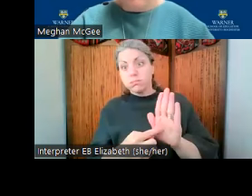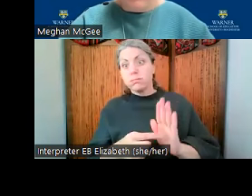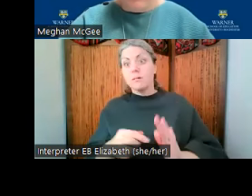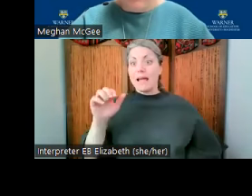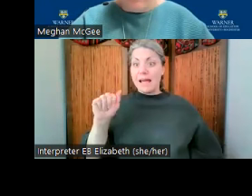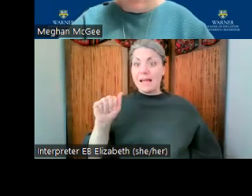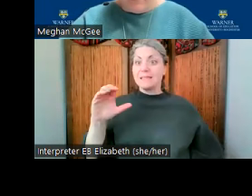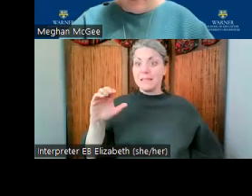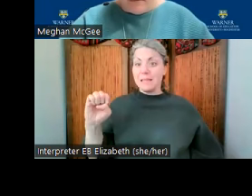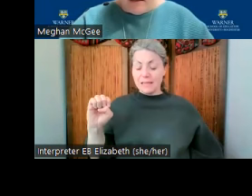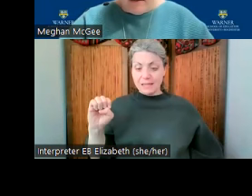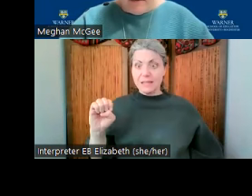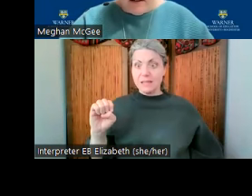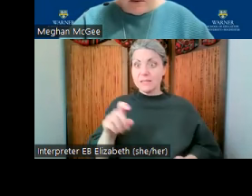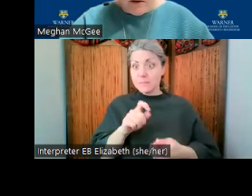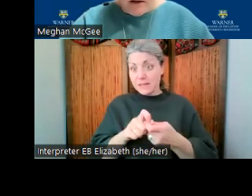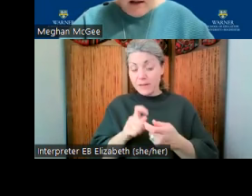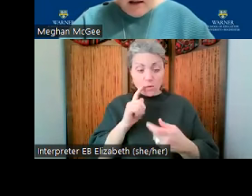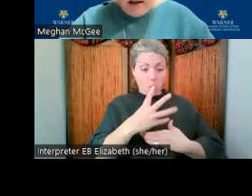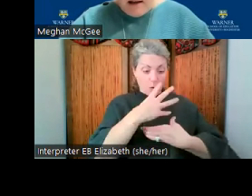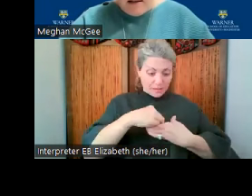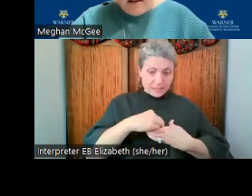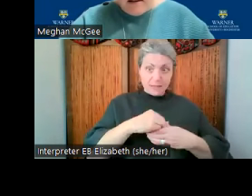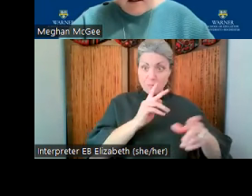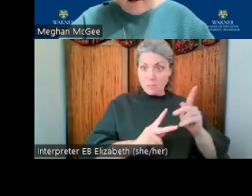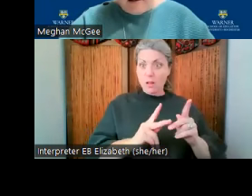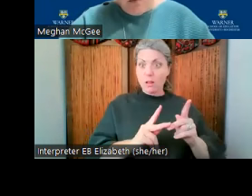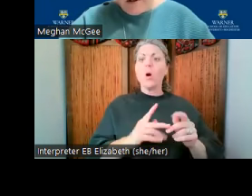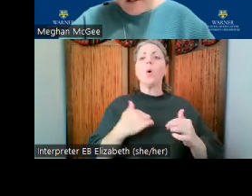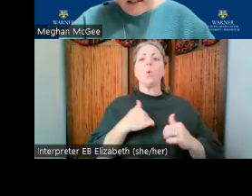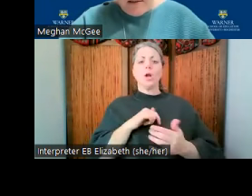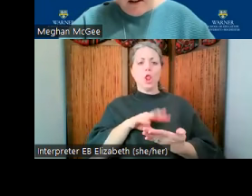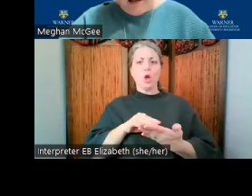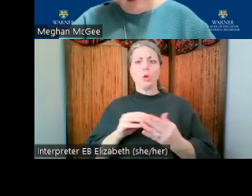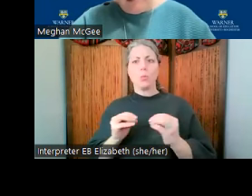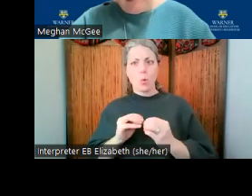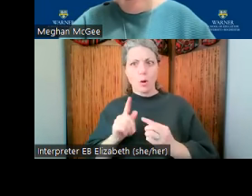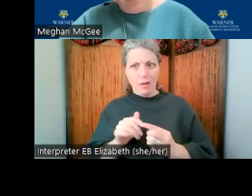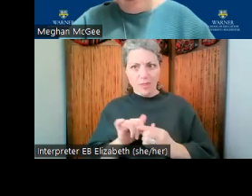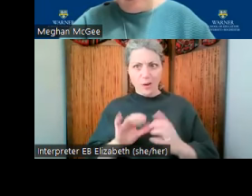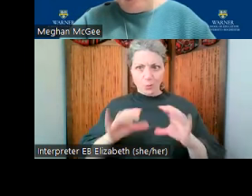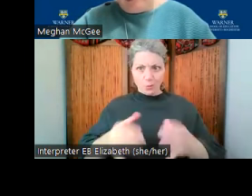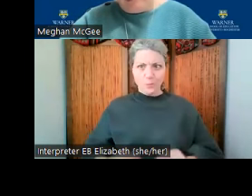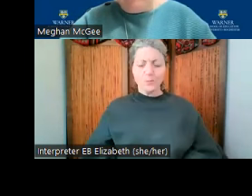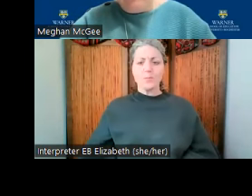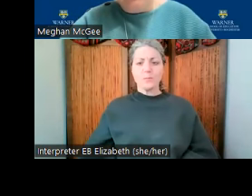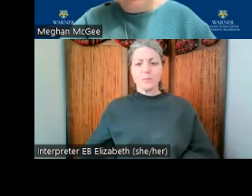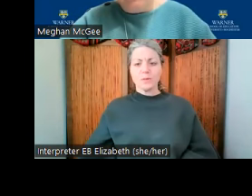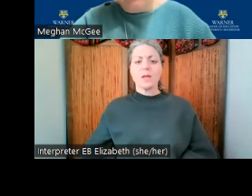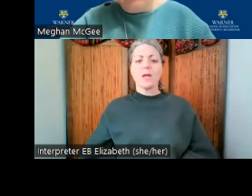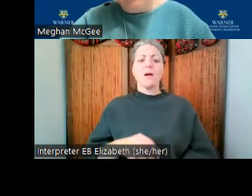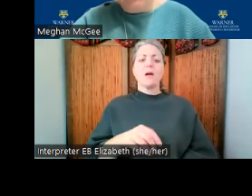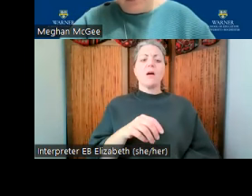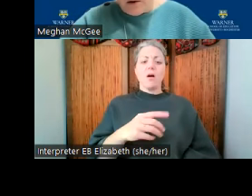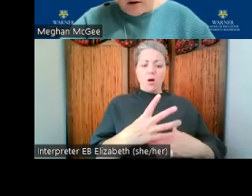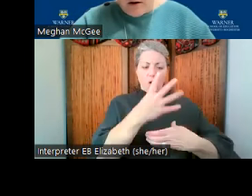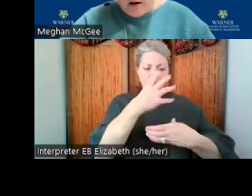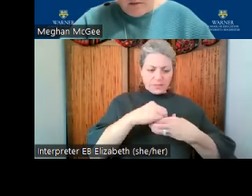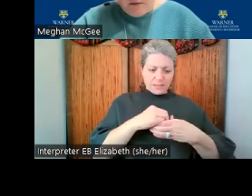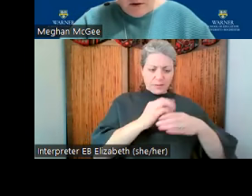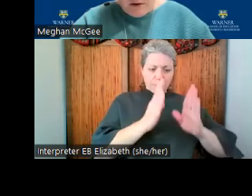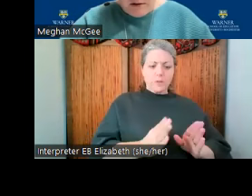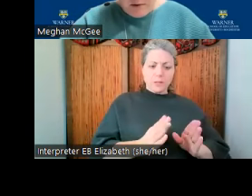experiences specific to the autistic individual. And it's more significant for the autistic individual than it is